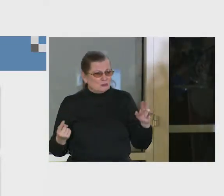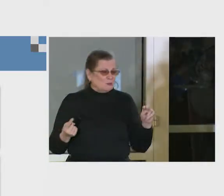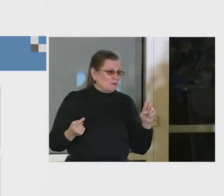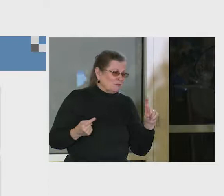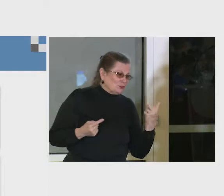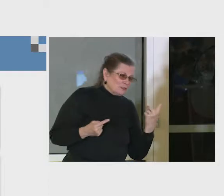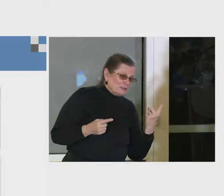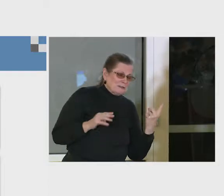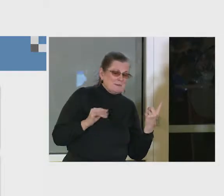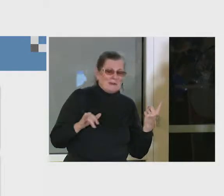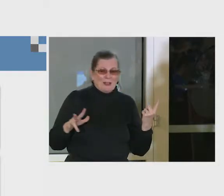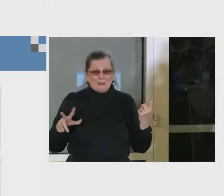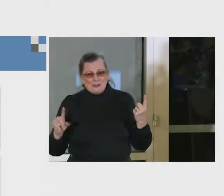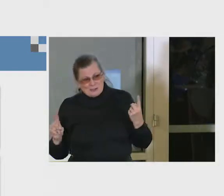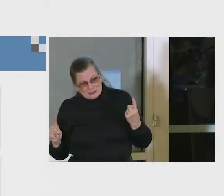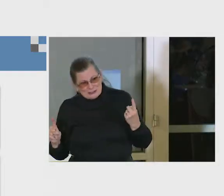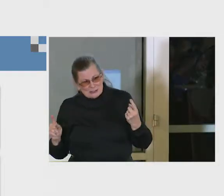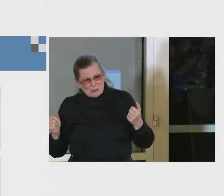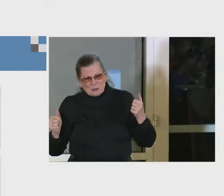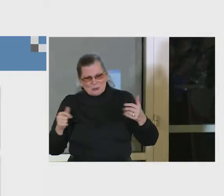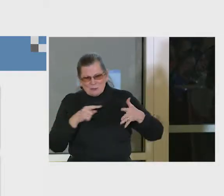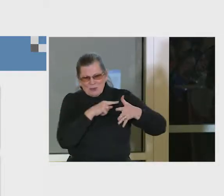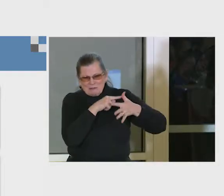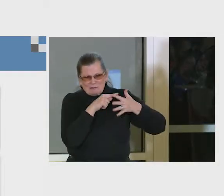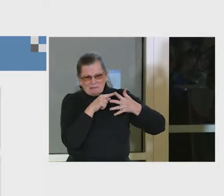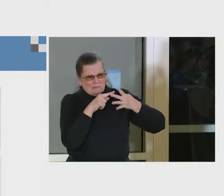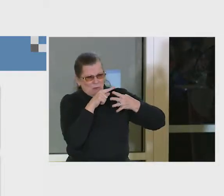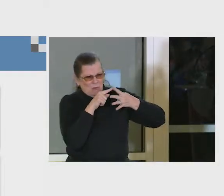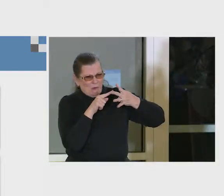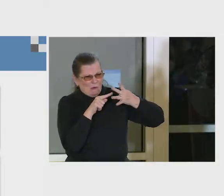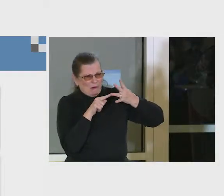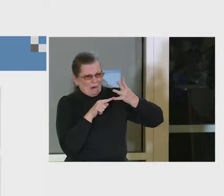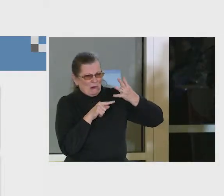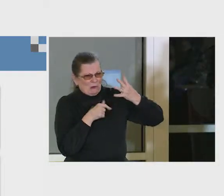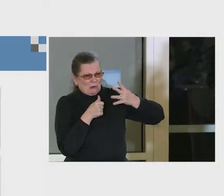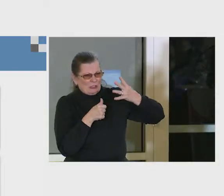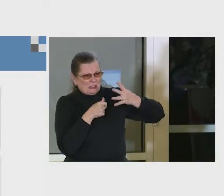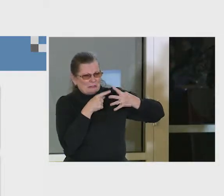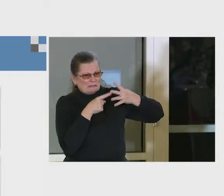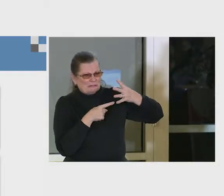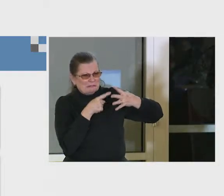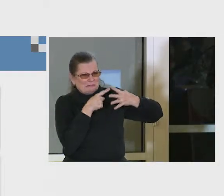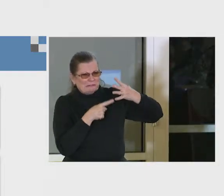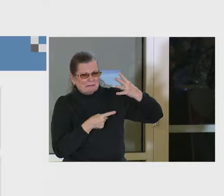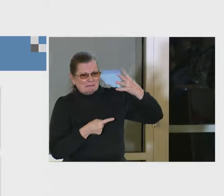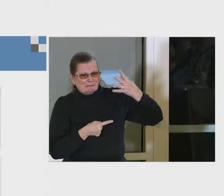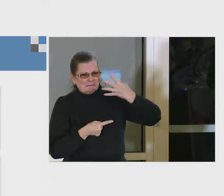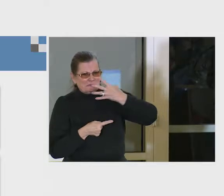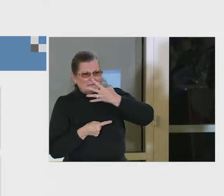31st? You got a few more seconds to do that. So let's, again, which is our